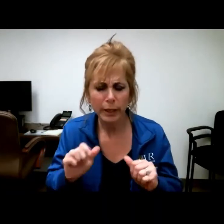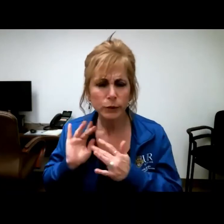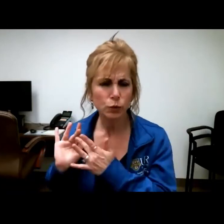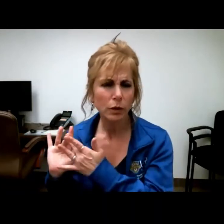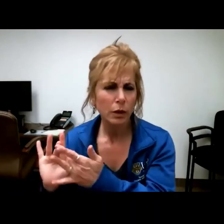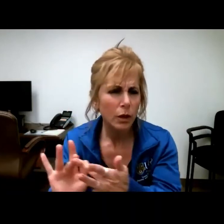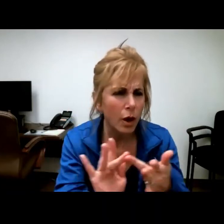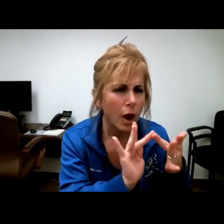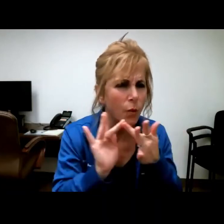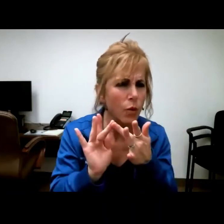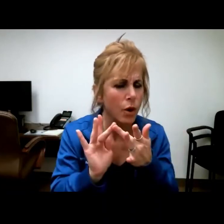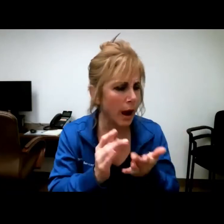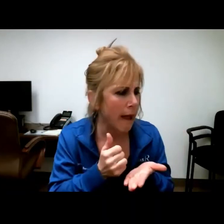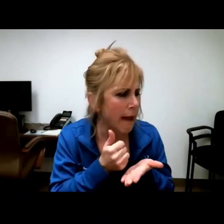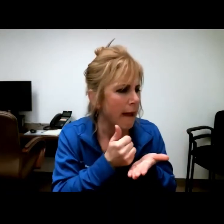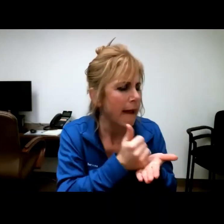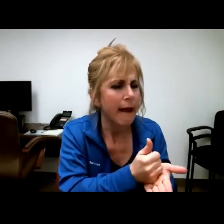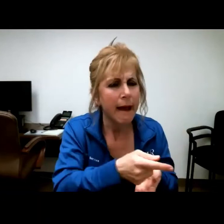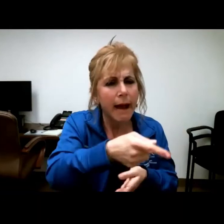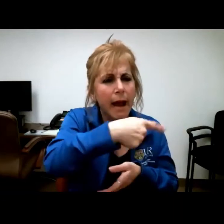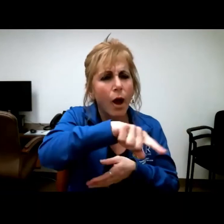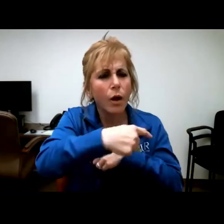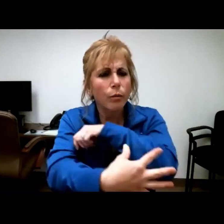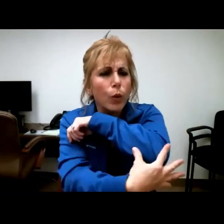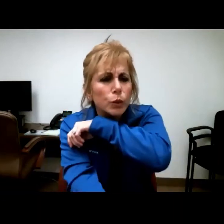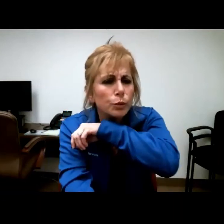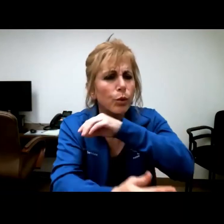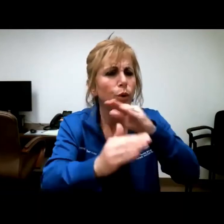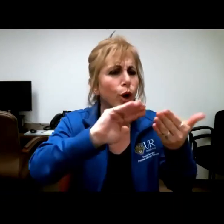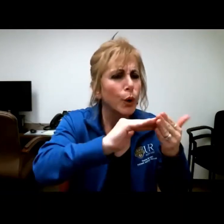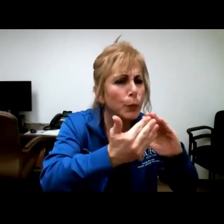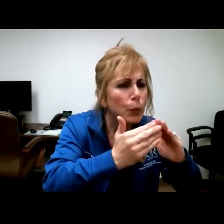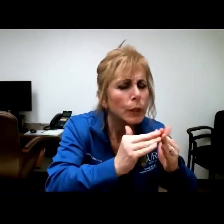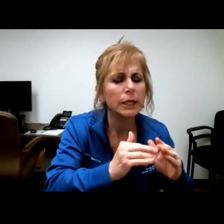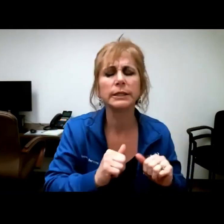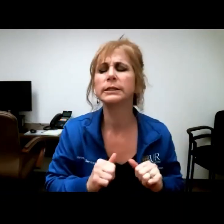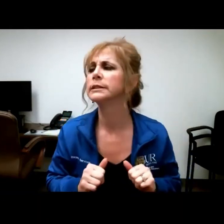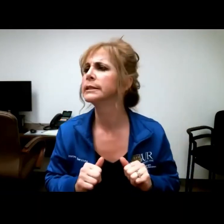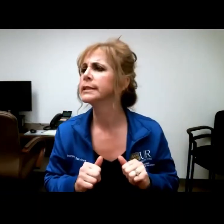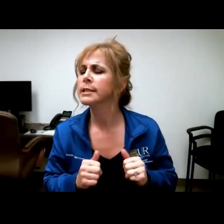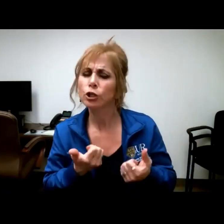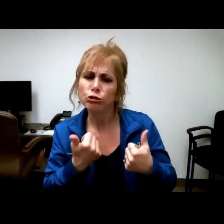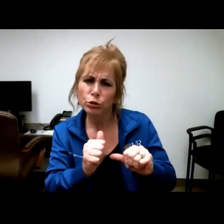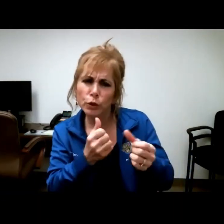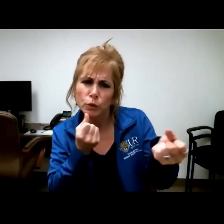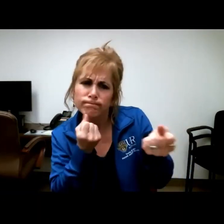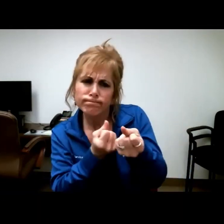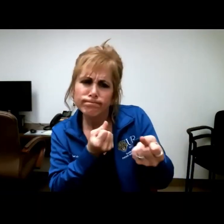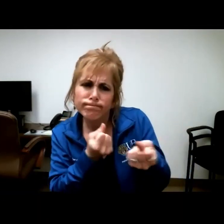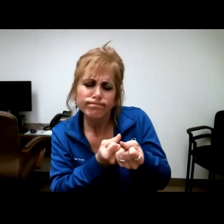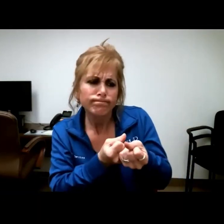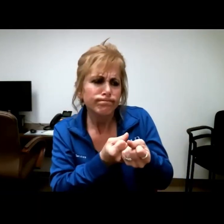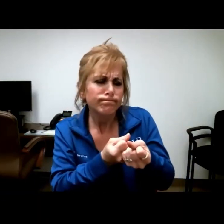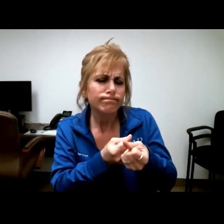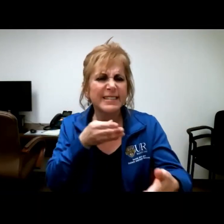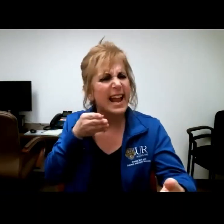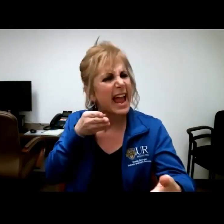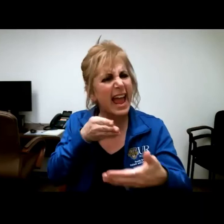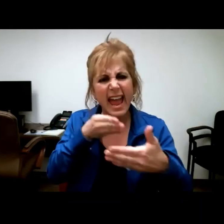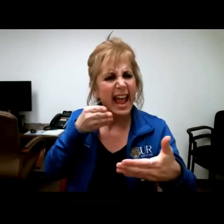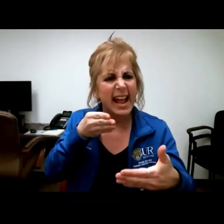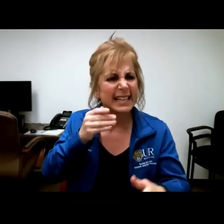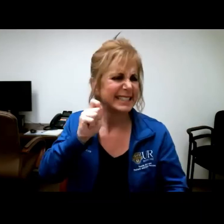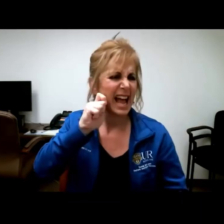community prioritize racial equity and support anti-racist strategies and policies to